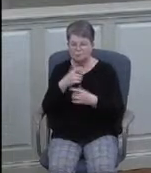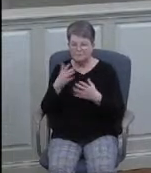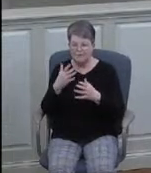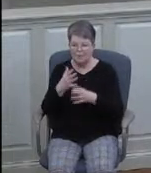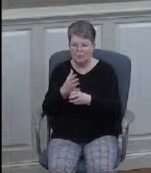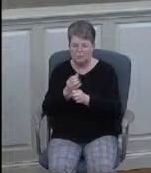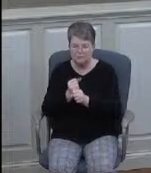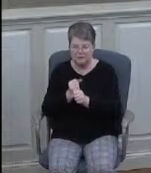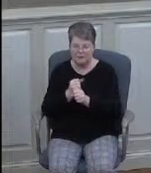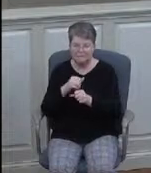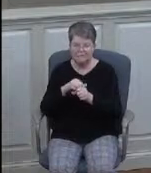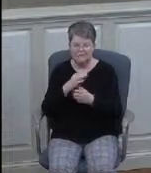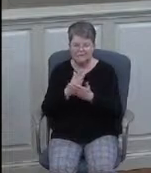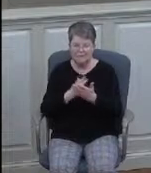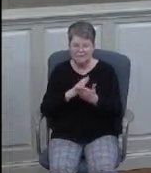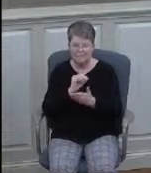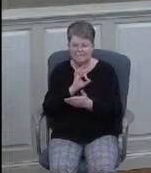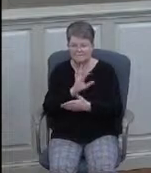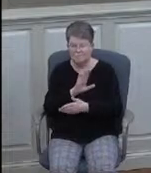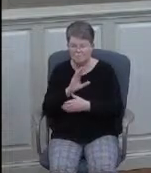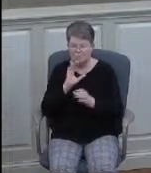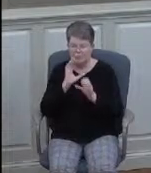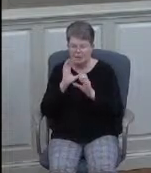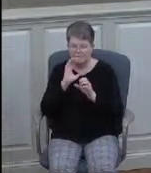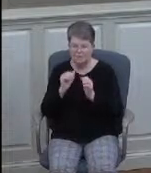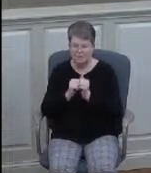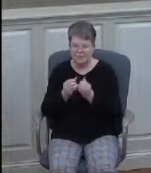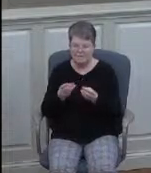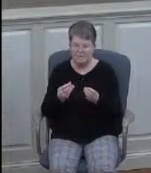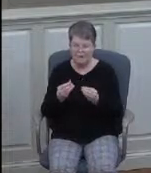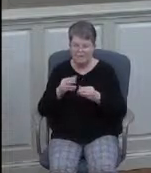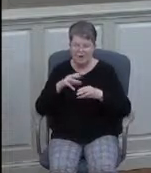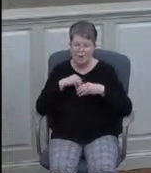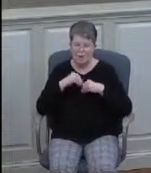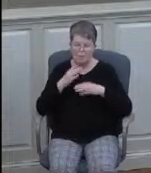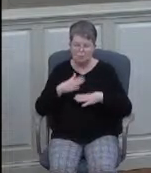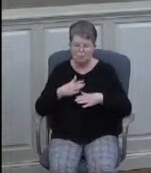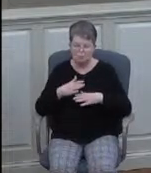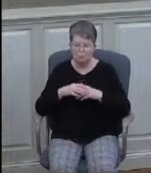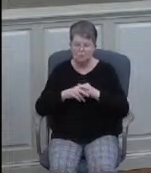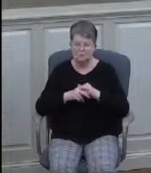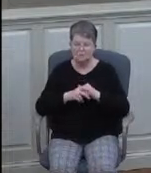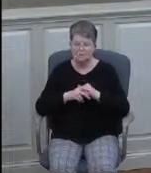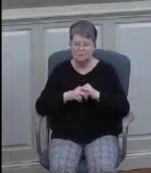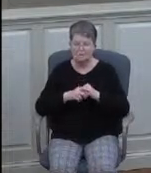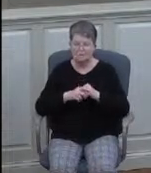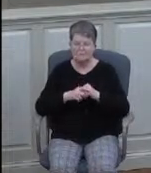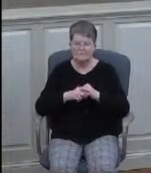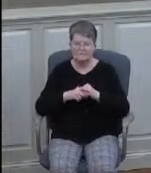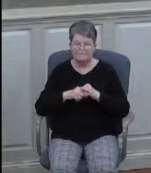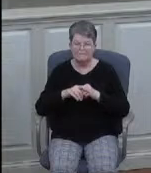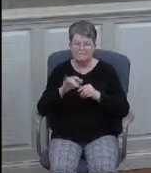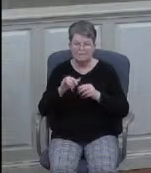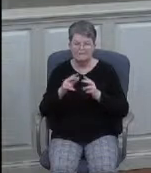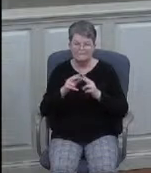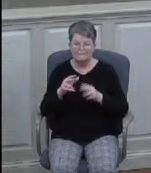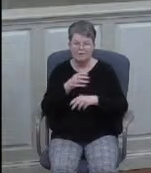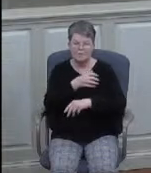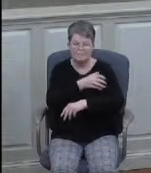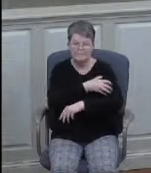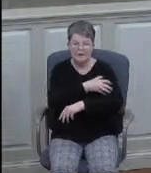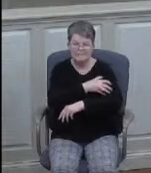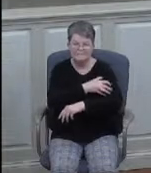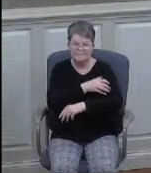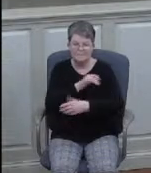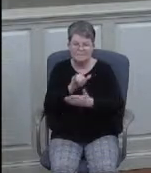some of your conversations with property owners. Mm-hmm. I think that's very powerful.